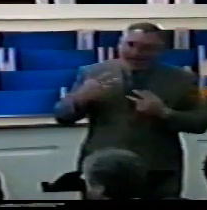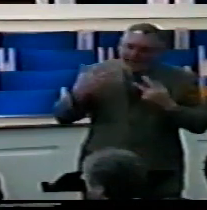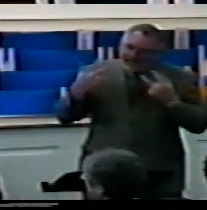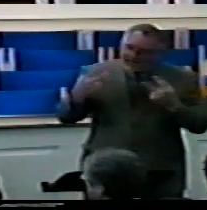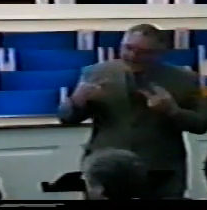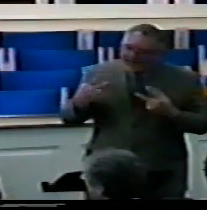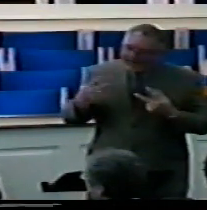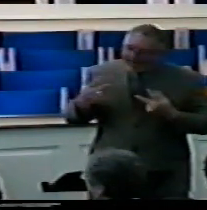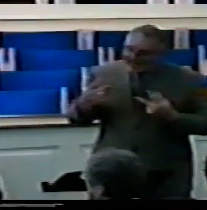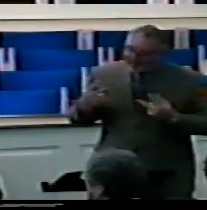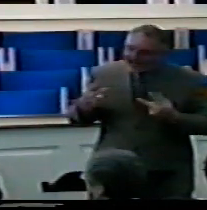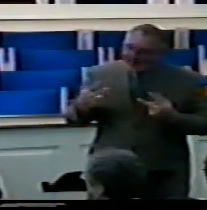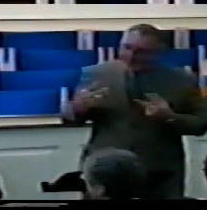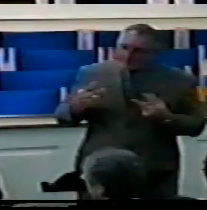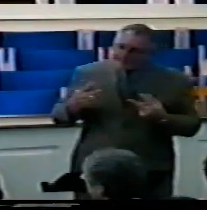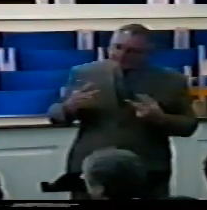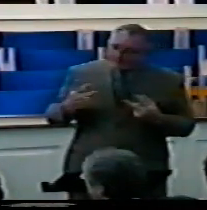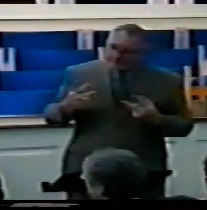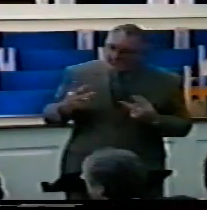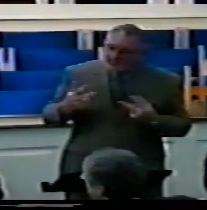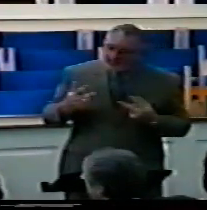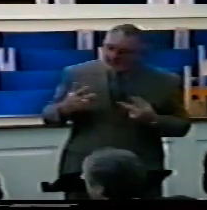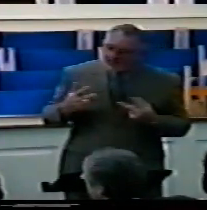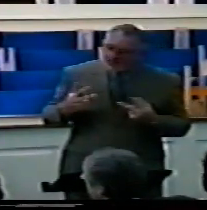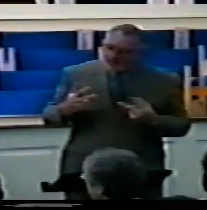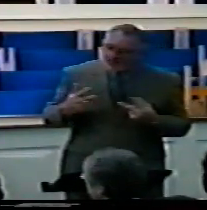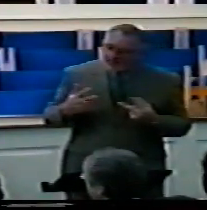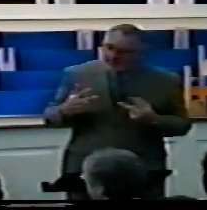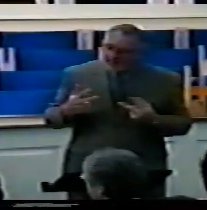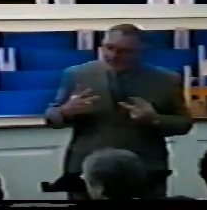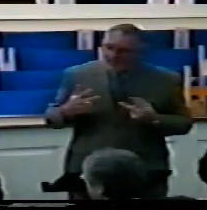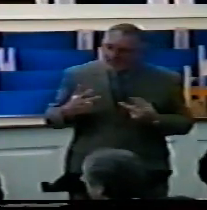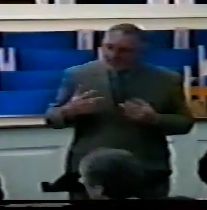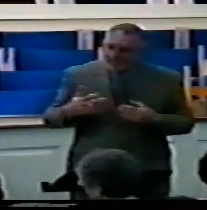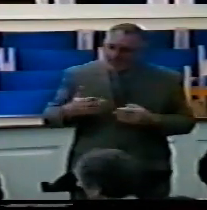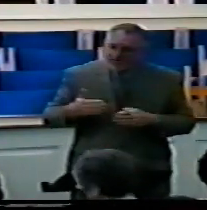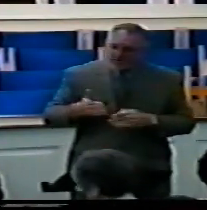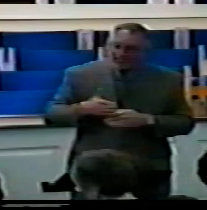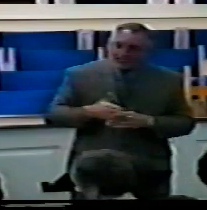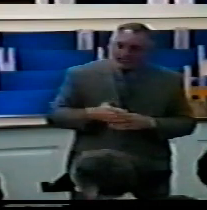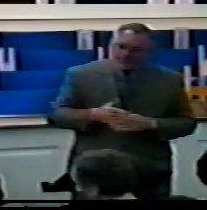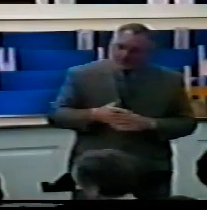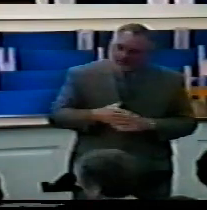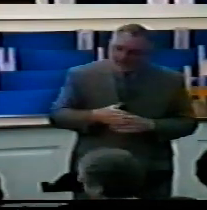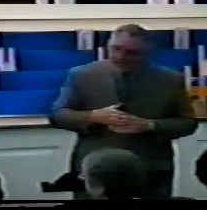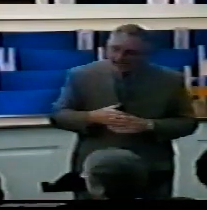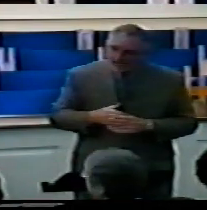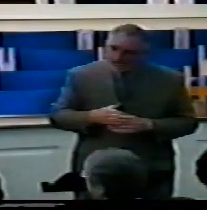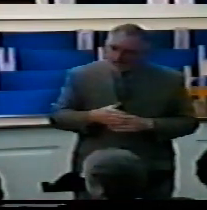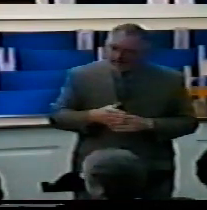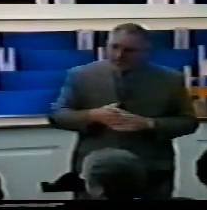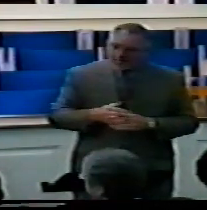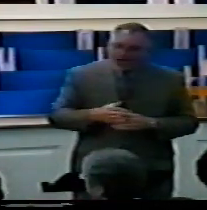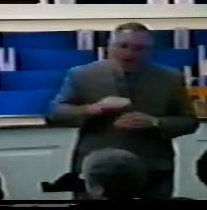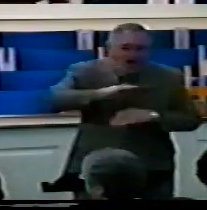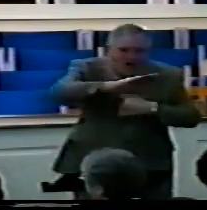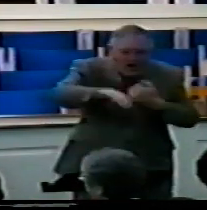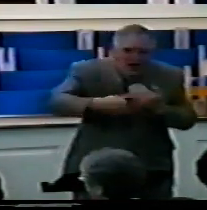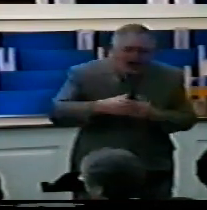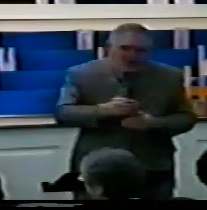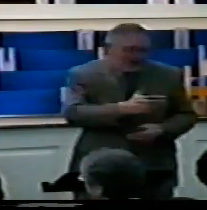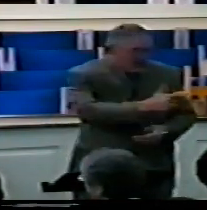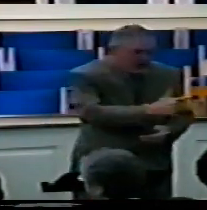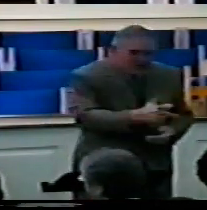M1s, preacher, 30-06s. They had sawed-off shotguns like they used for security. They had handguns. Picked